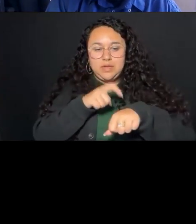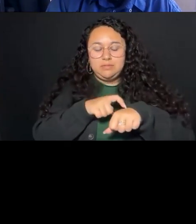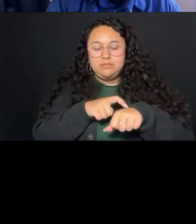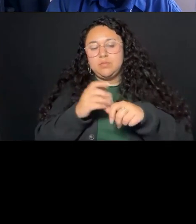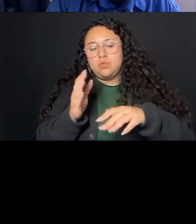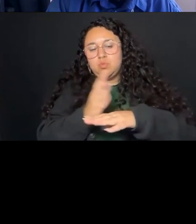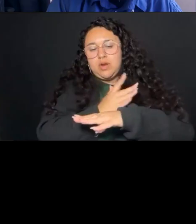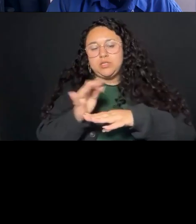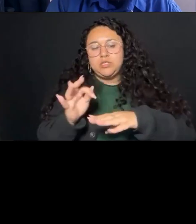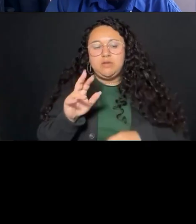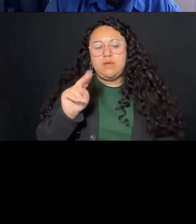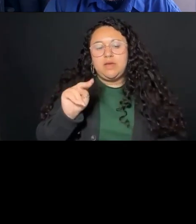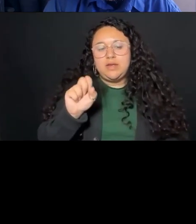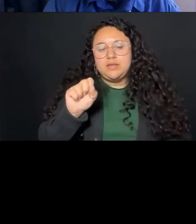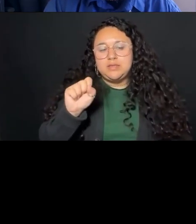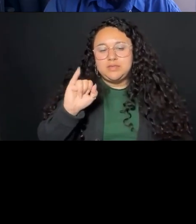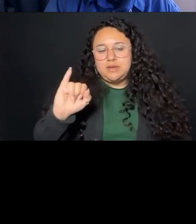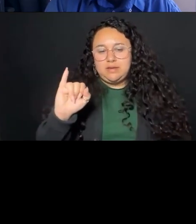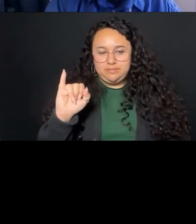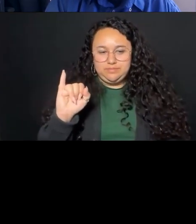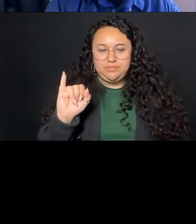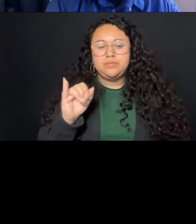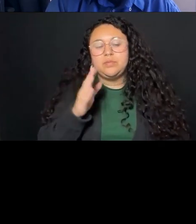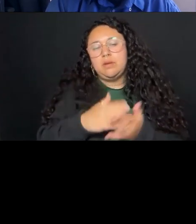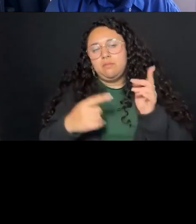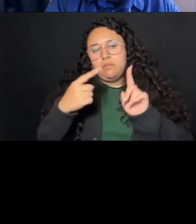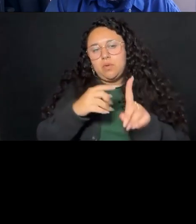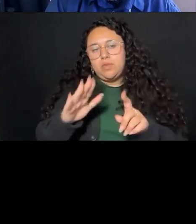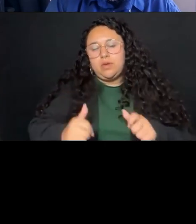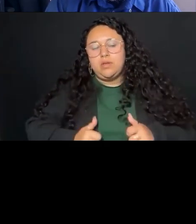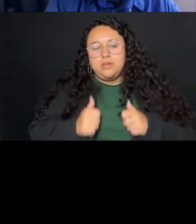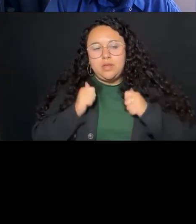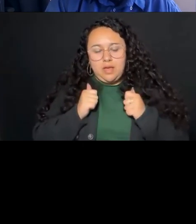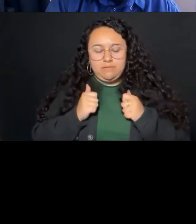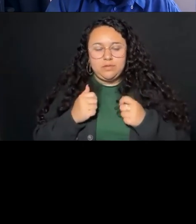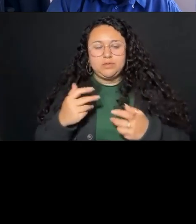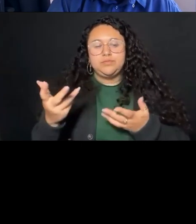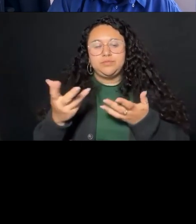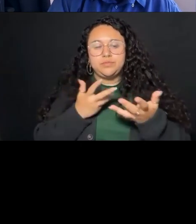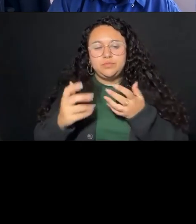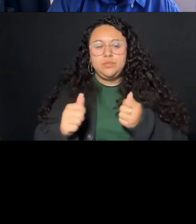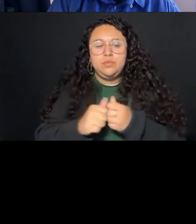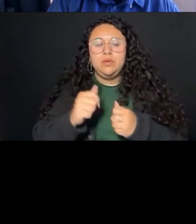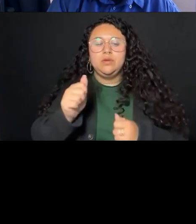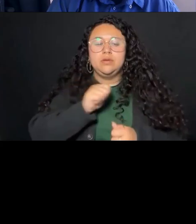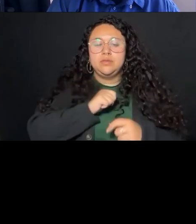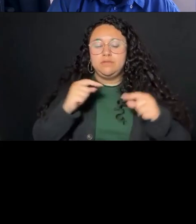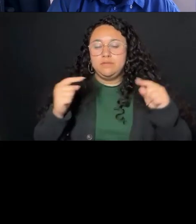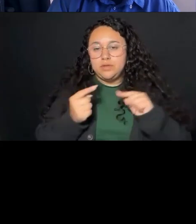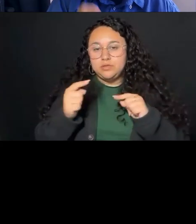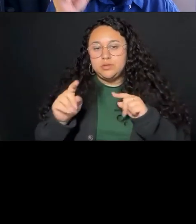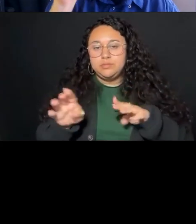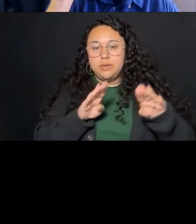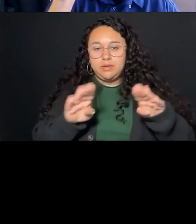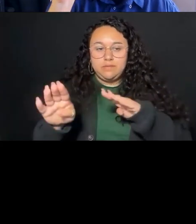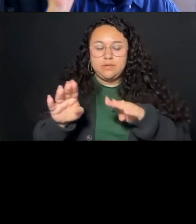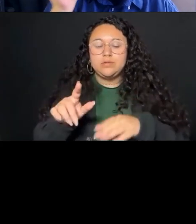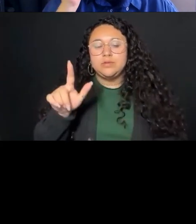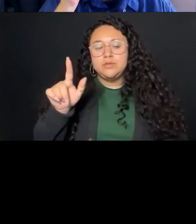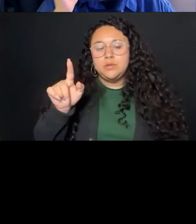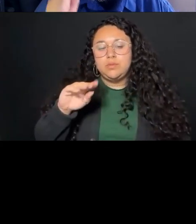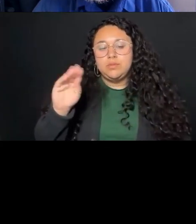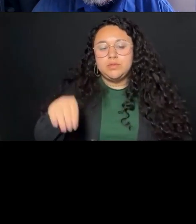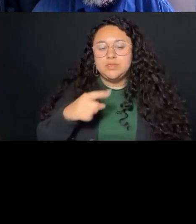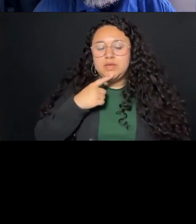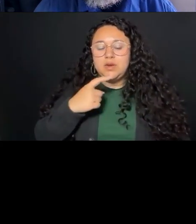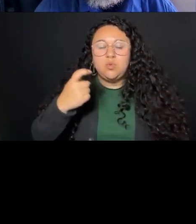So at some point in their life, they engaged in self-injurious behavior, and 21% said recently. And I think that was